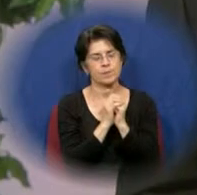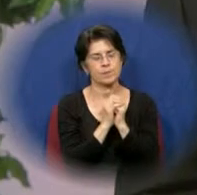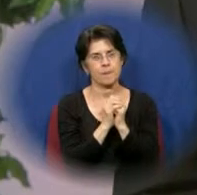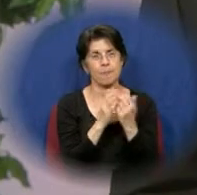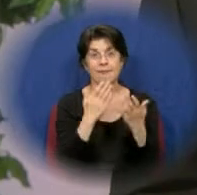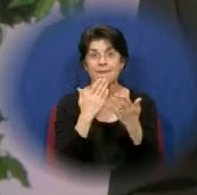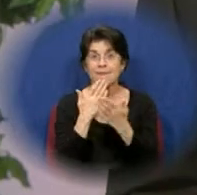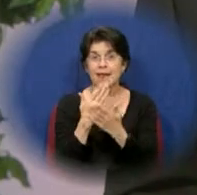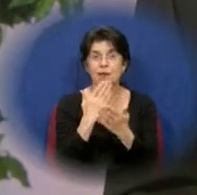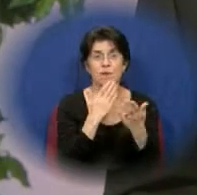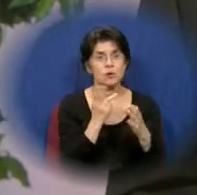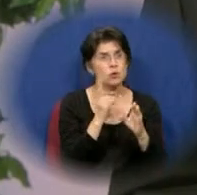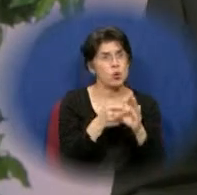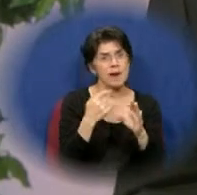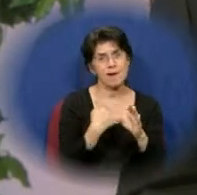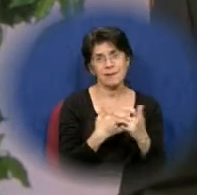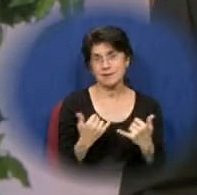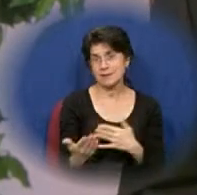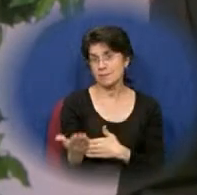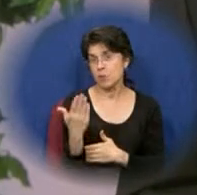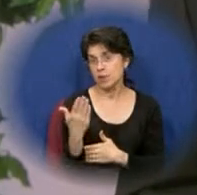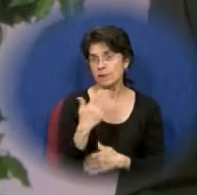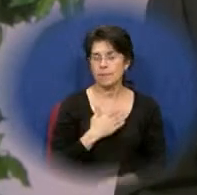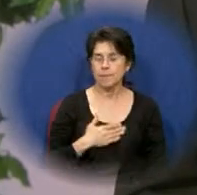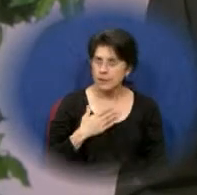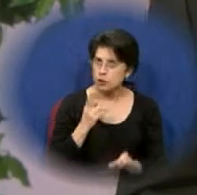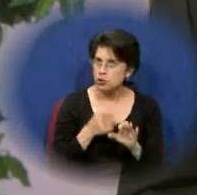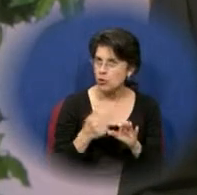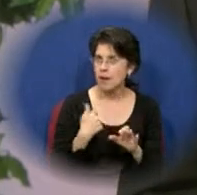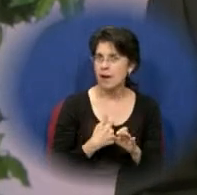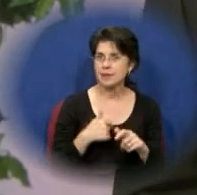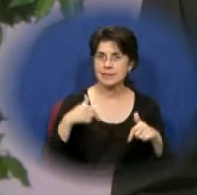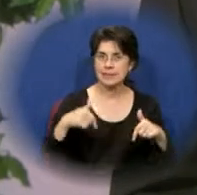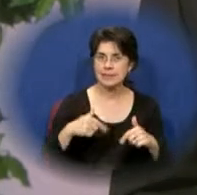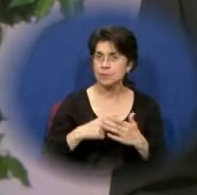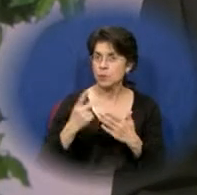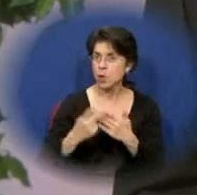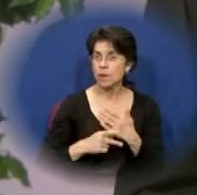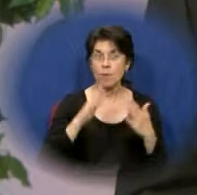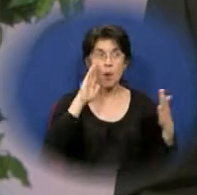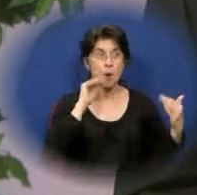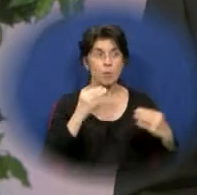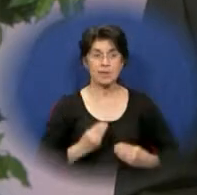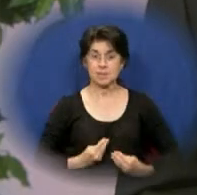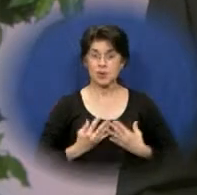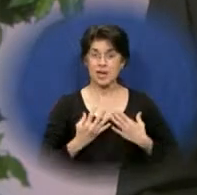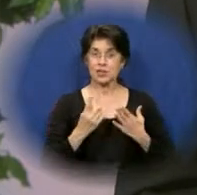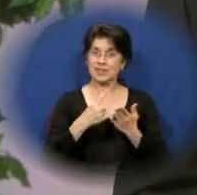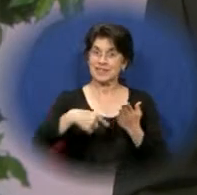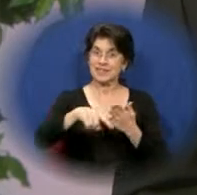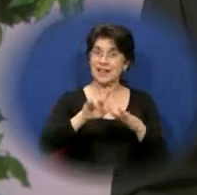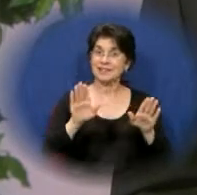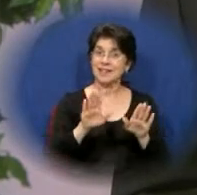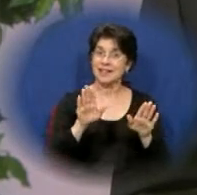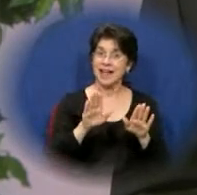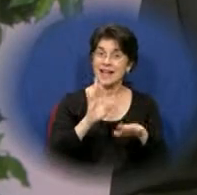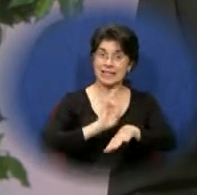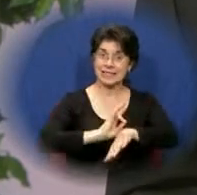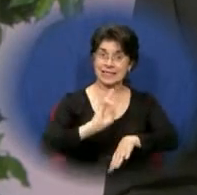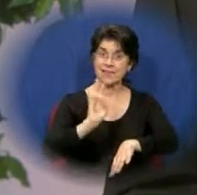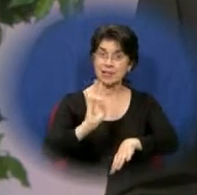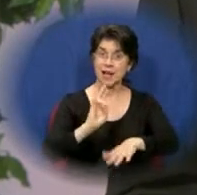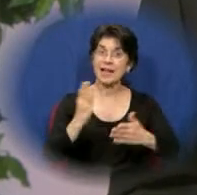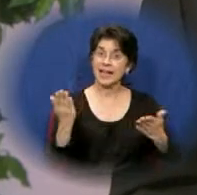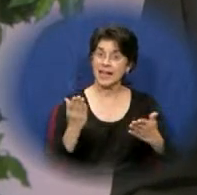for joining us in prayer this morning, and please join us in this program of hope and inspiration next Sunday morning at 7 a.m. here